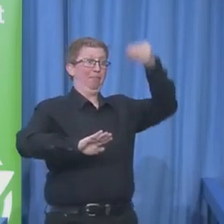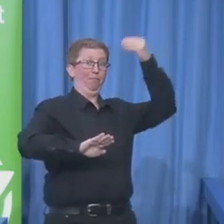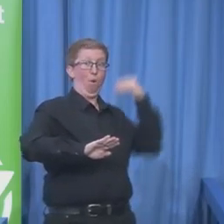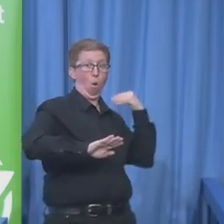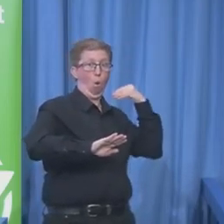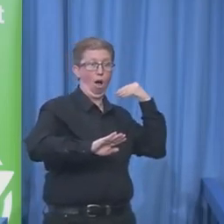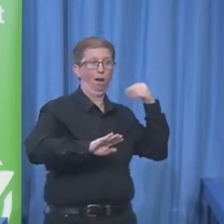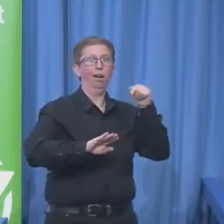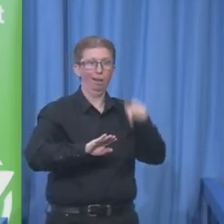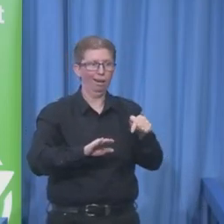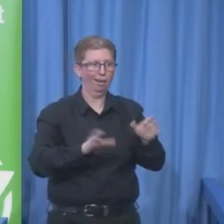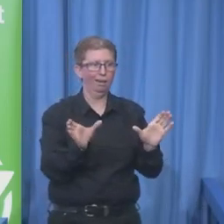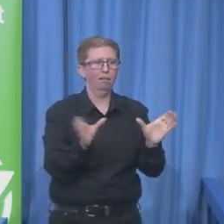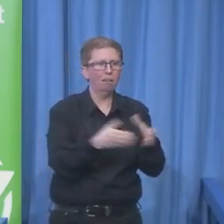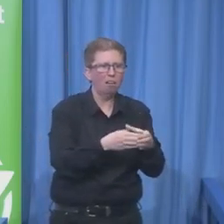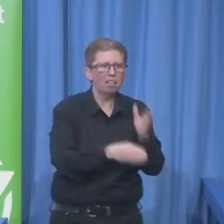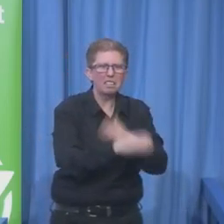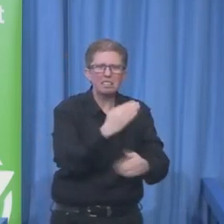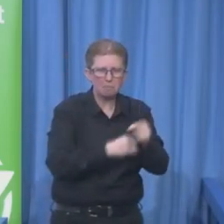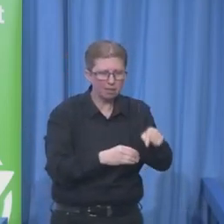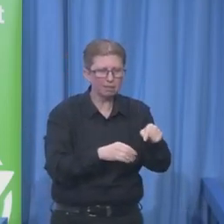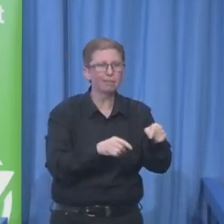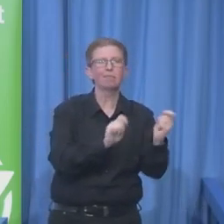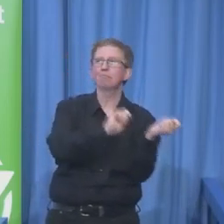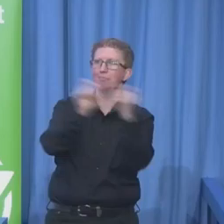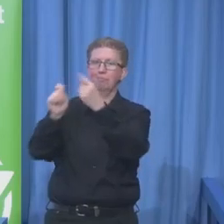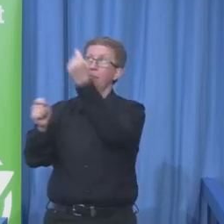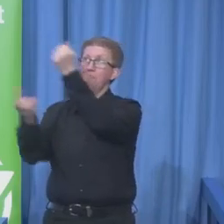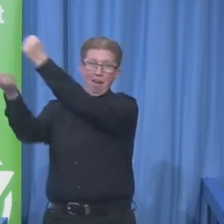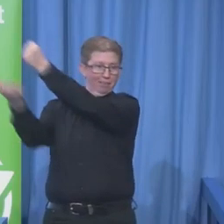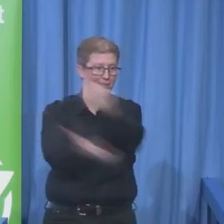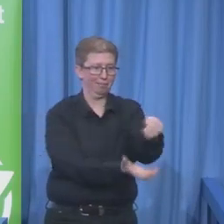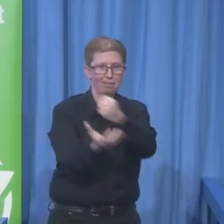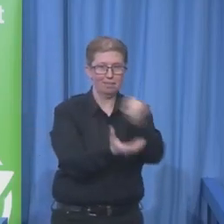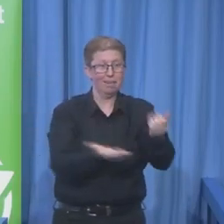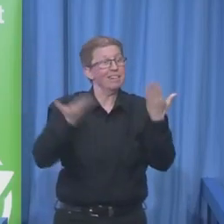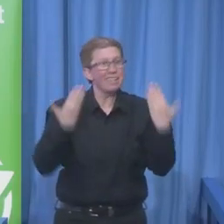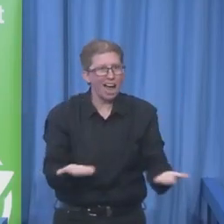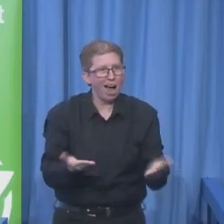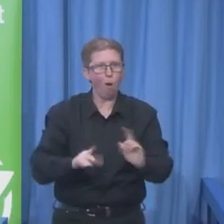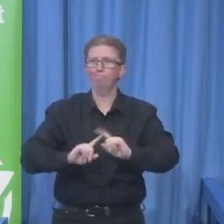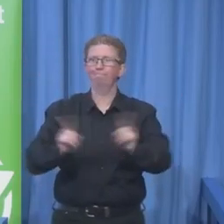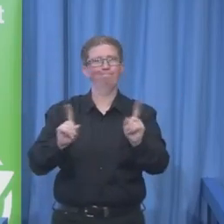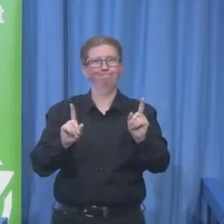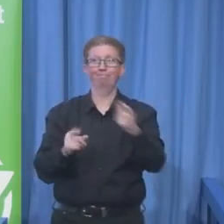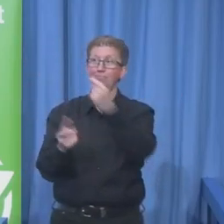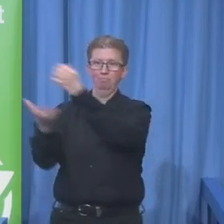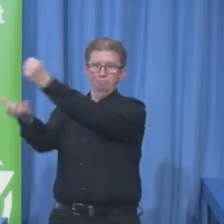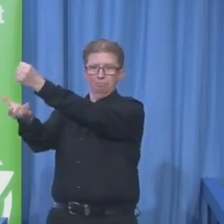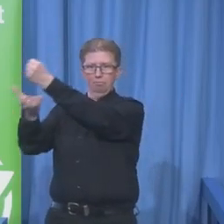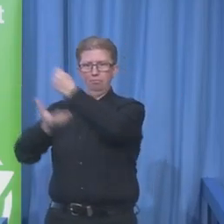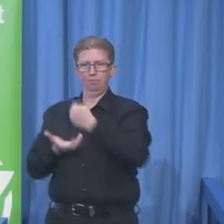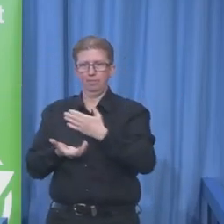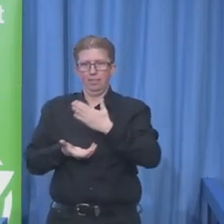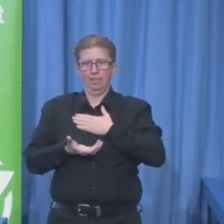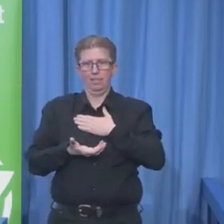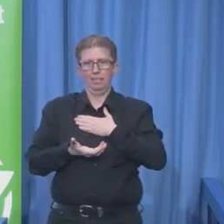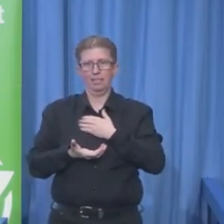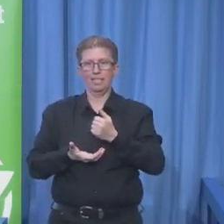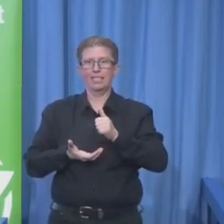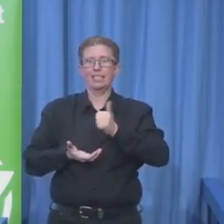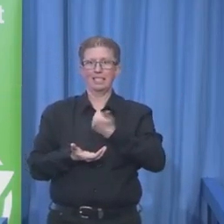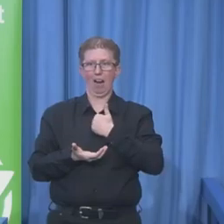order to employ you, and you need a job coach and an assistant. So this money is used to spend it